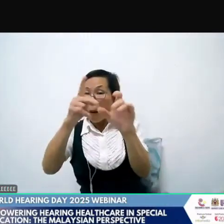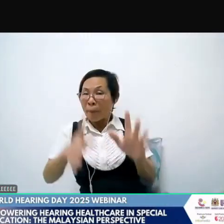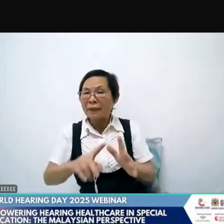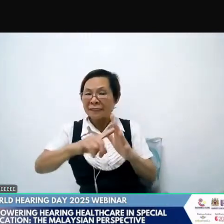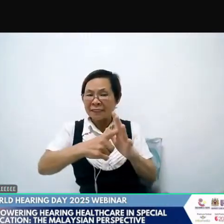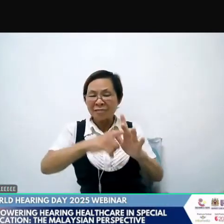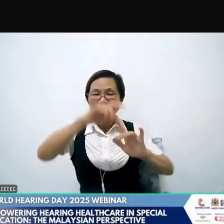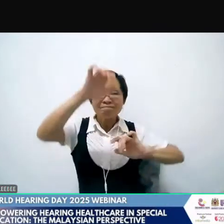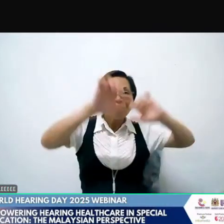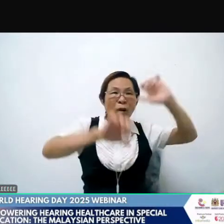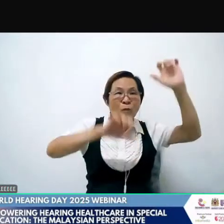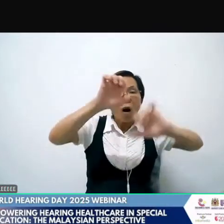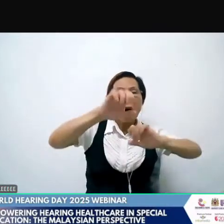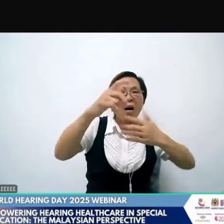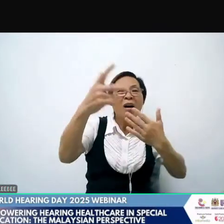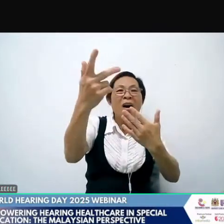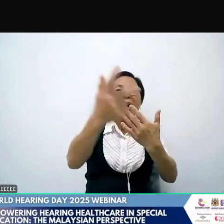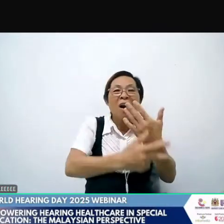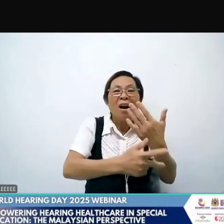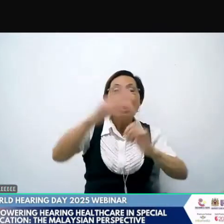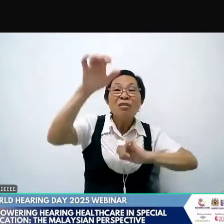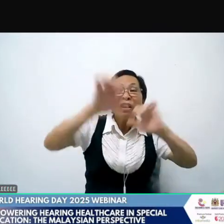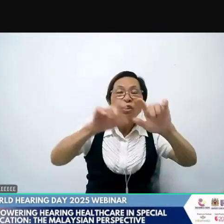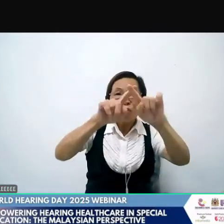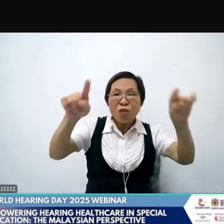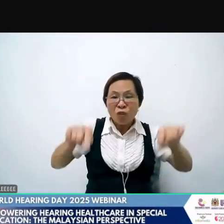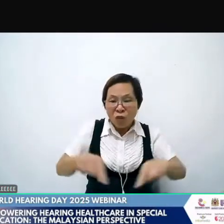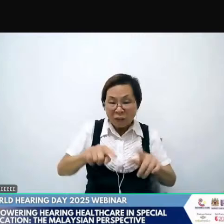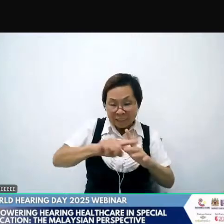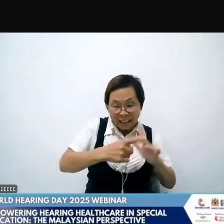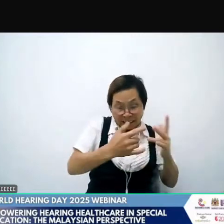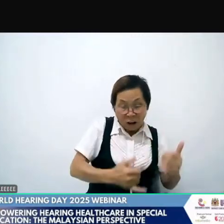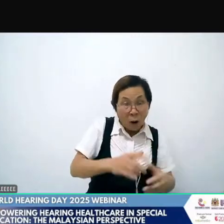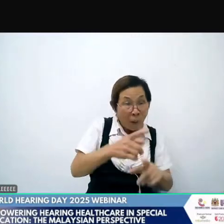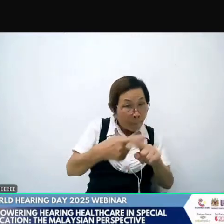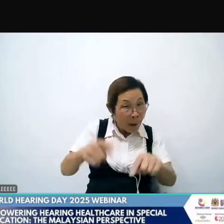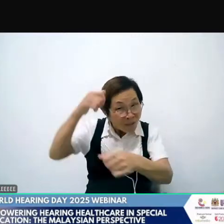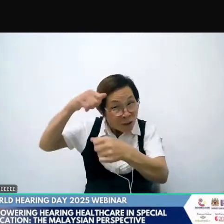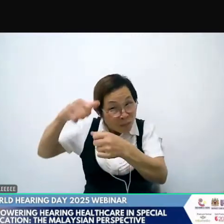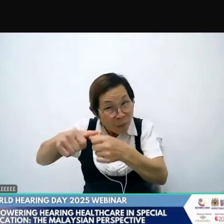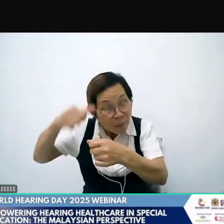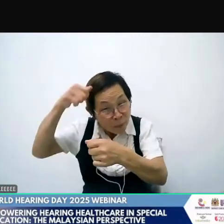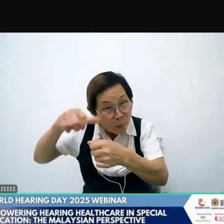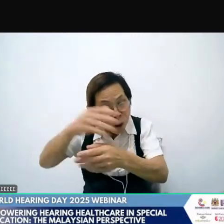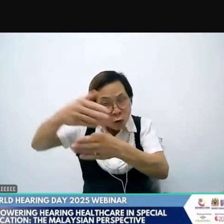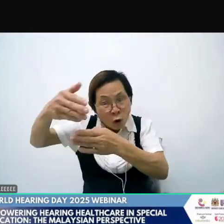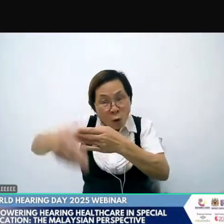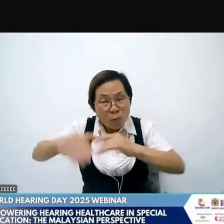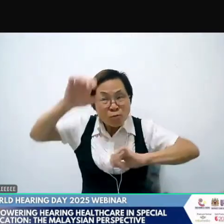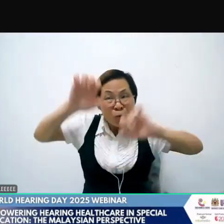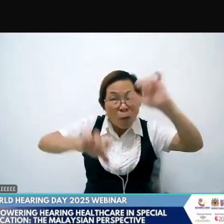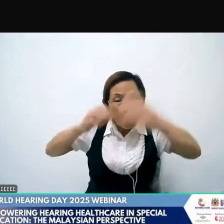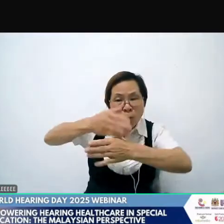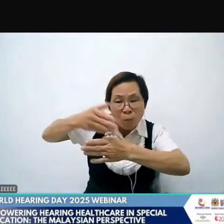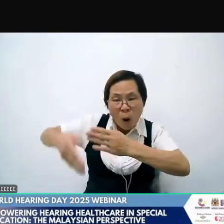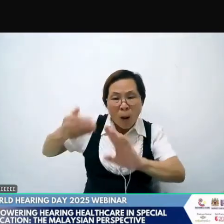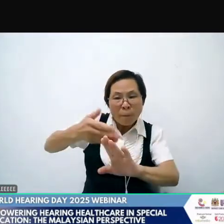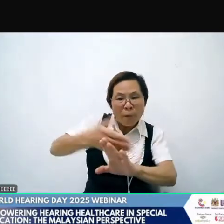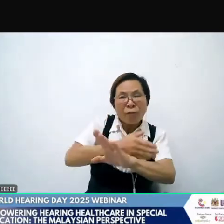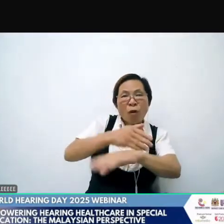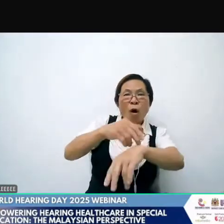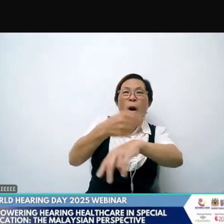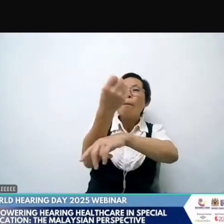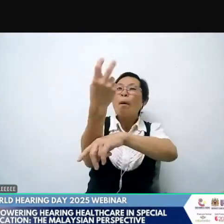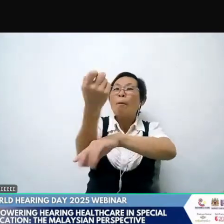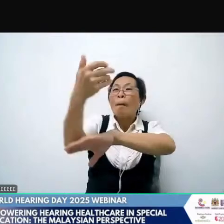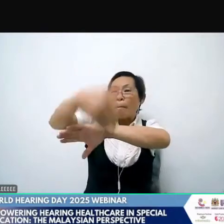accessing the evaluation form starting now, but please be reminded that you must complete the evaluation before 12 midnight Malaysian